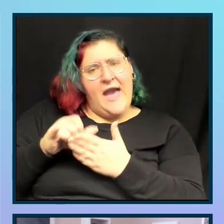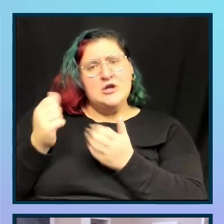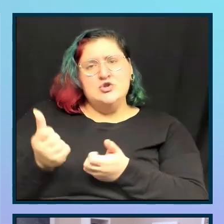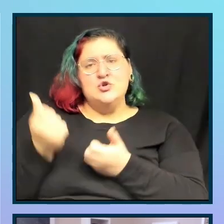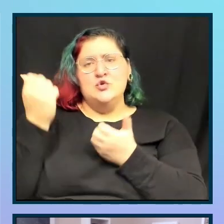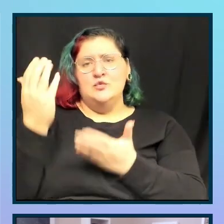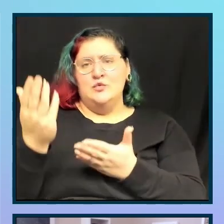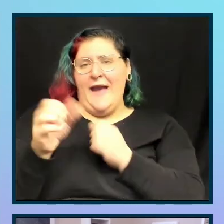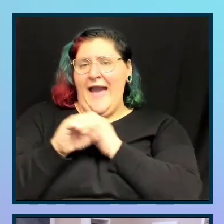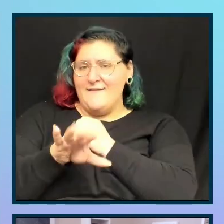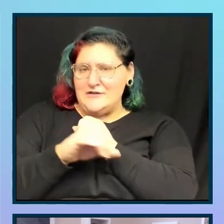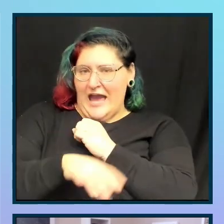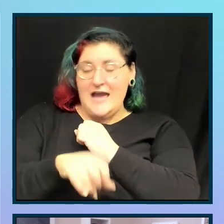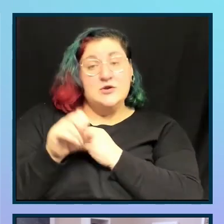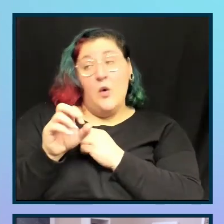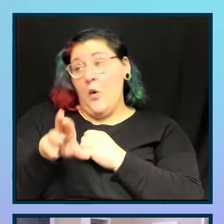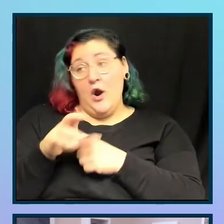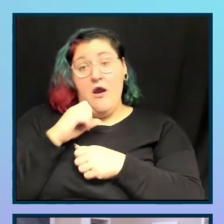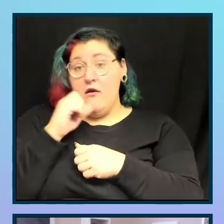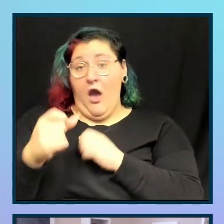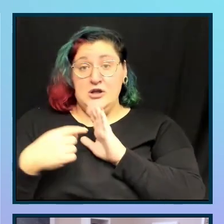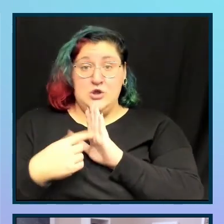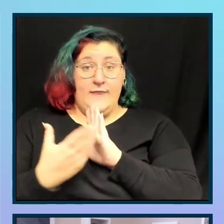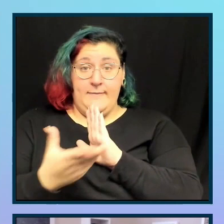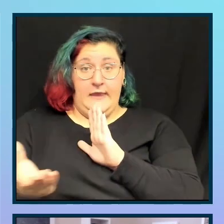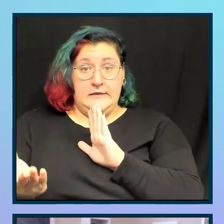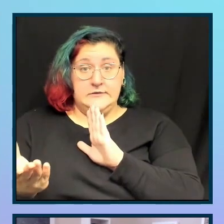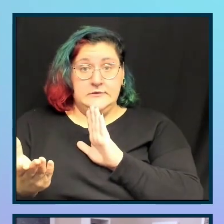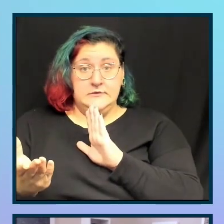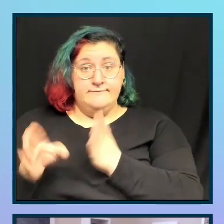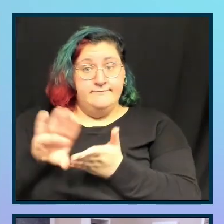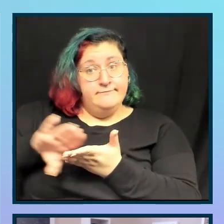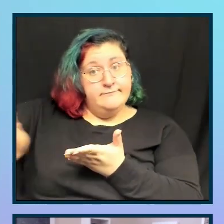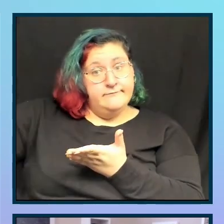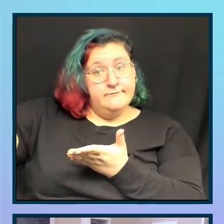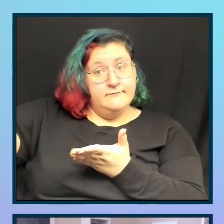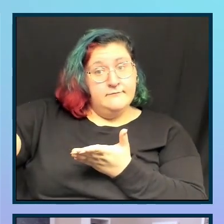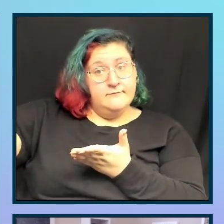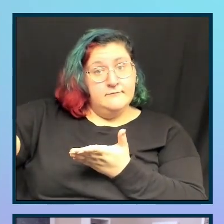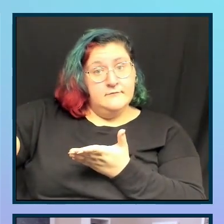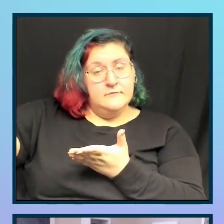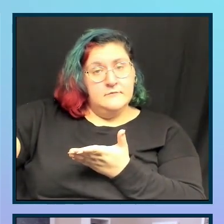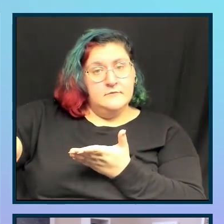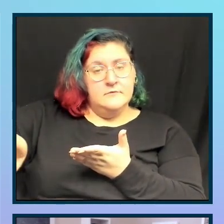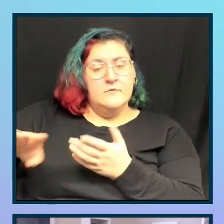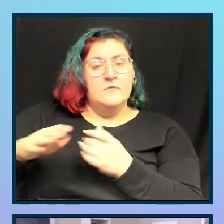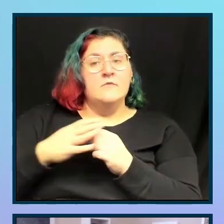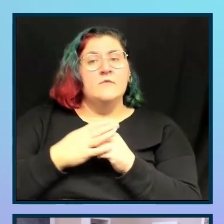to intentionally not present them certain advertisements and certain pieces of information.